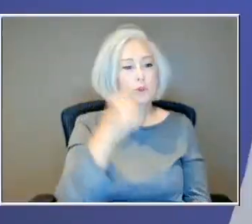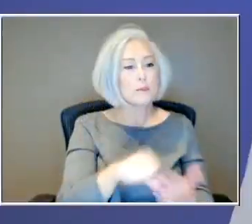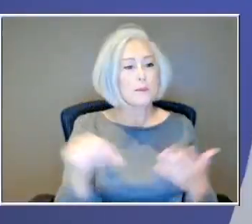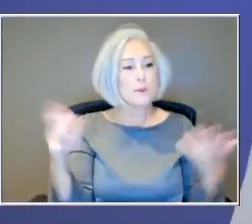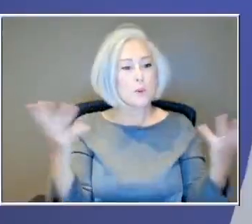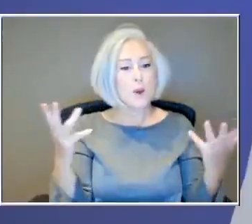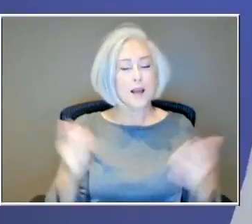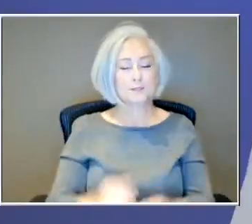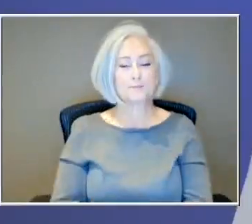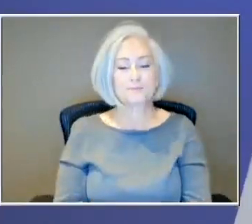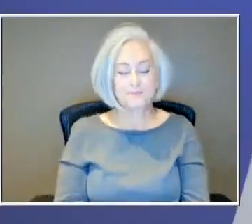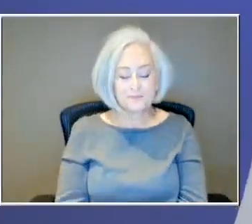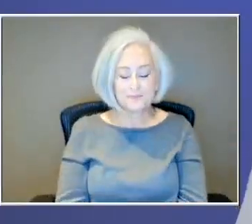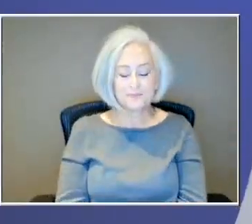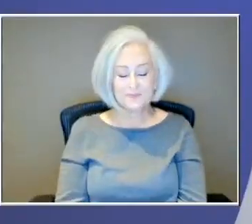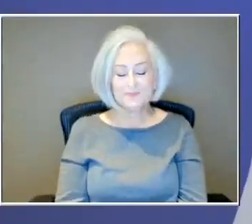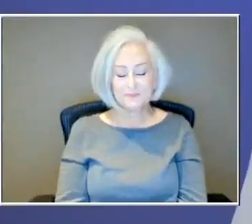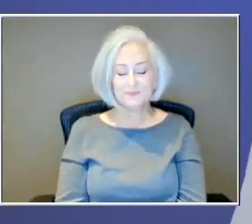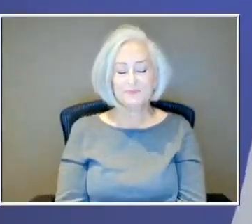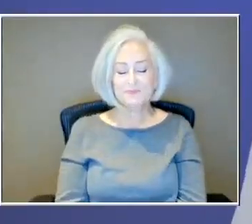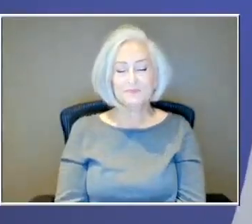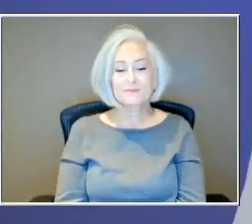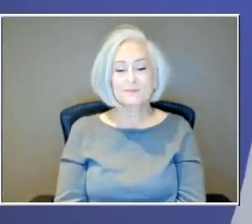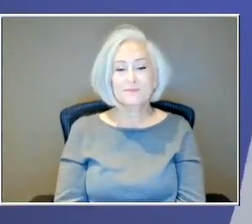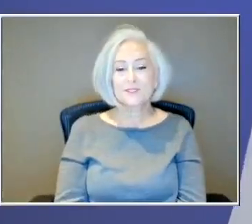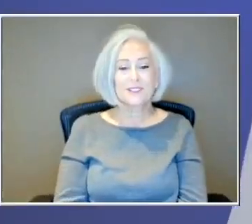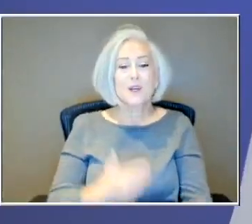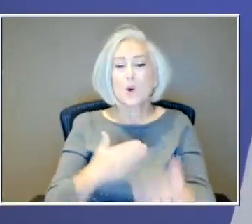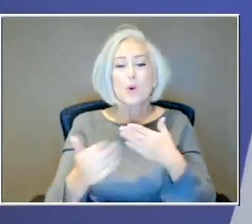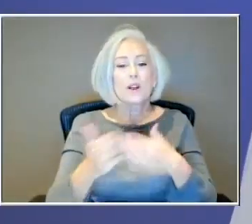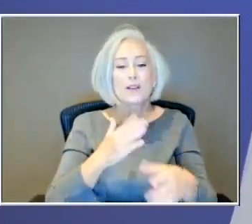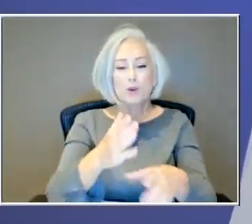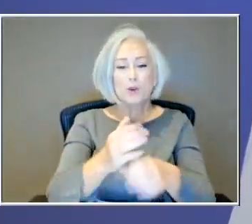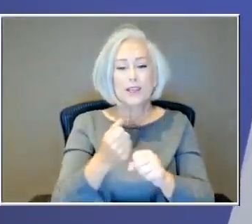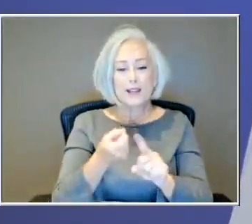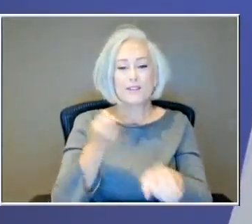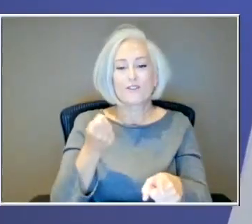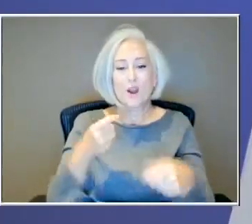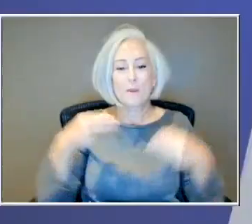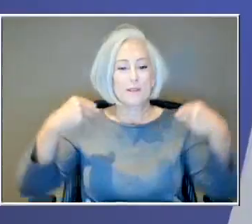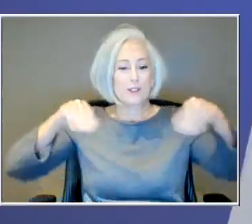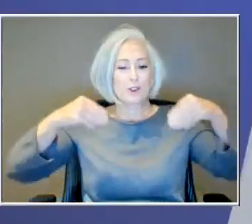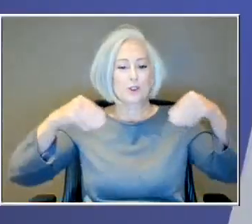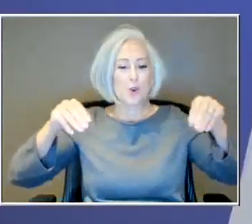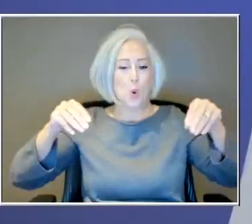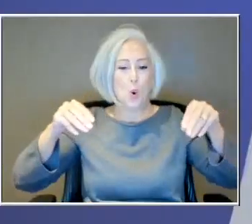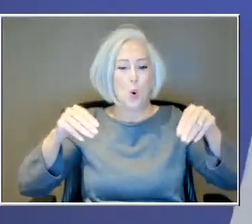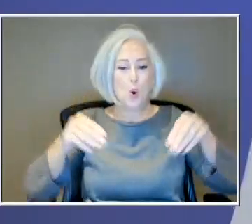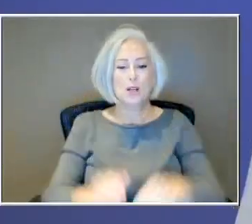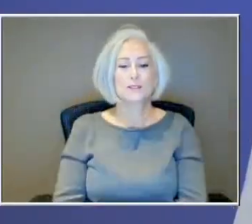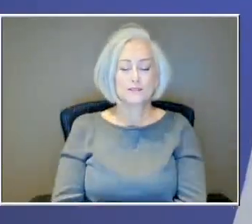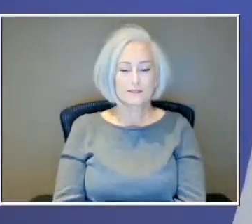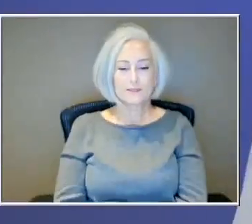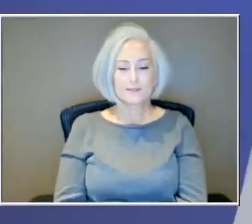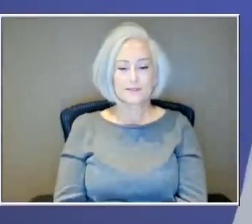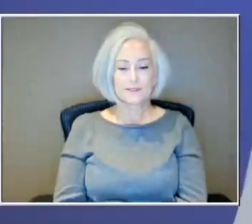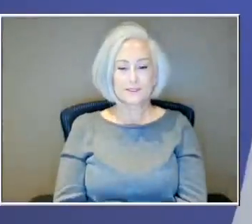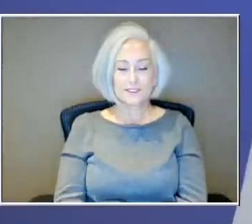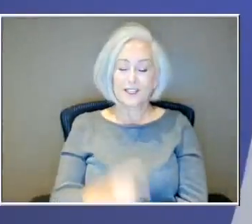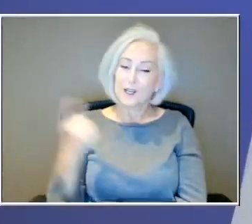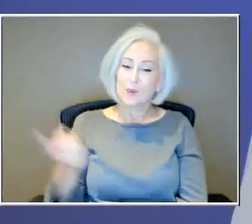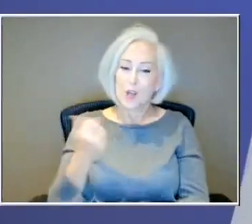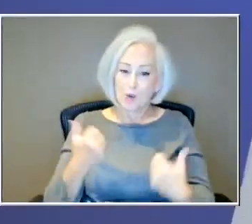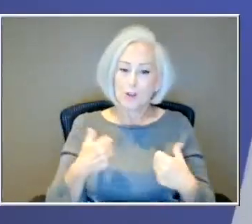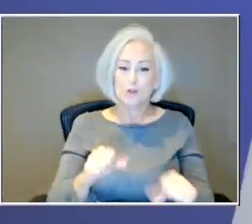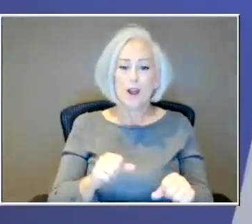always would just get things we get from the store. That was our main thing with candy. We'd always try to get to the houses that had the